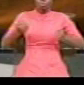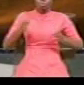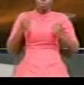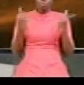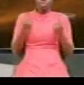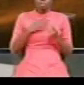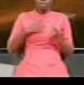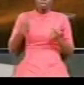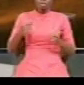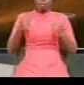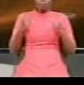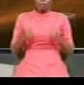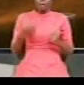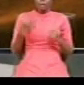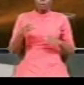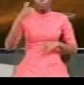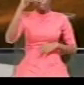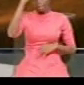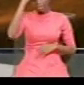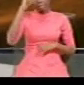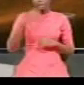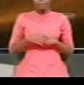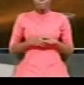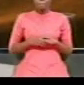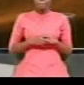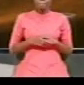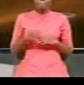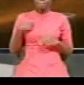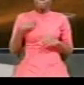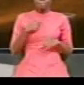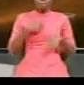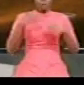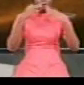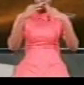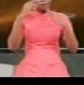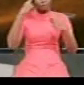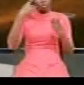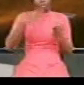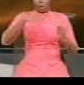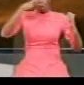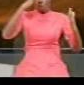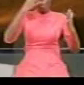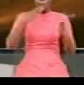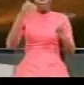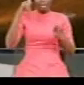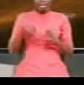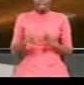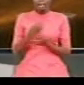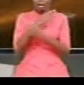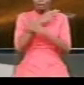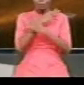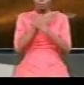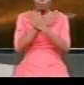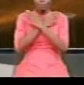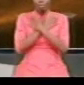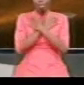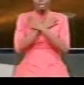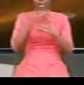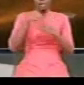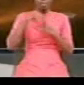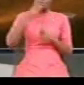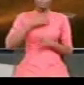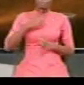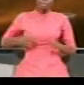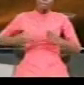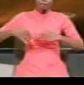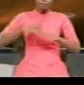power of Satan. We thank you for the hope of eternal rest in your kingdom. We thank you